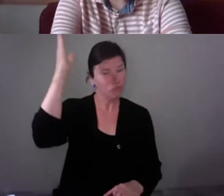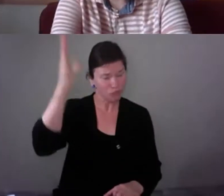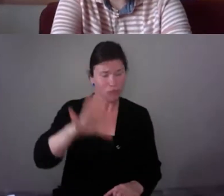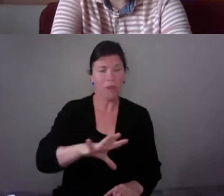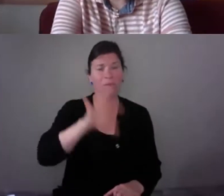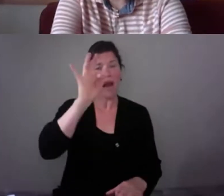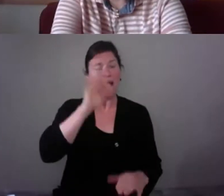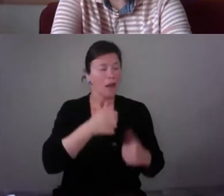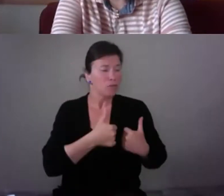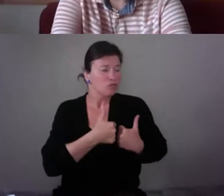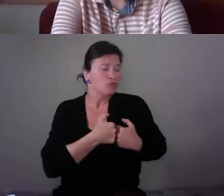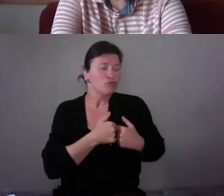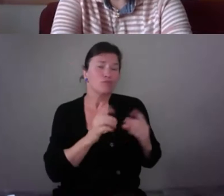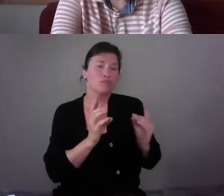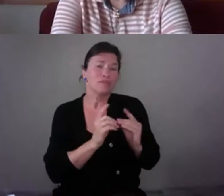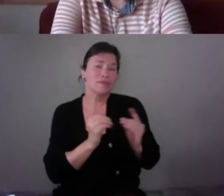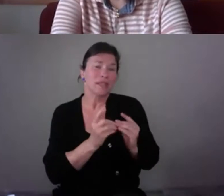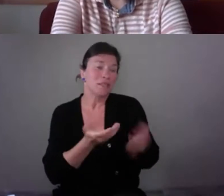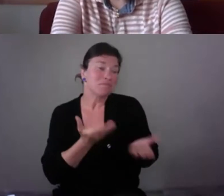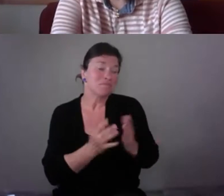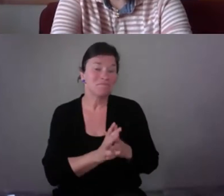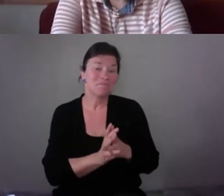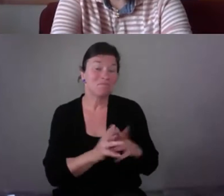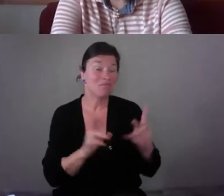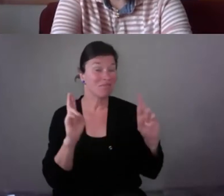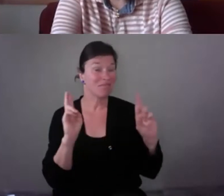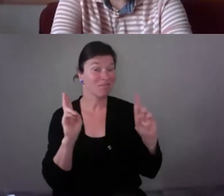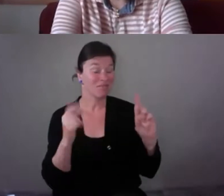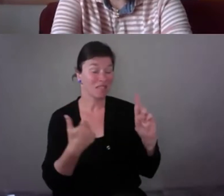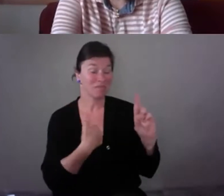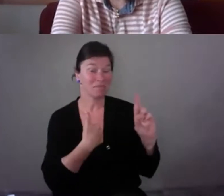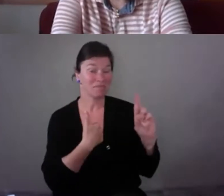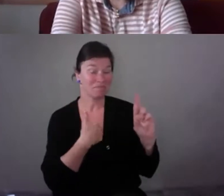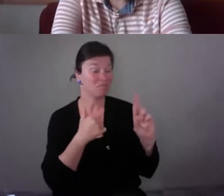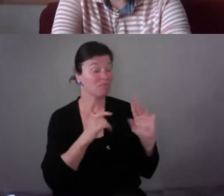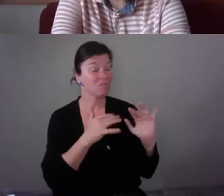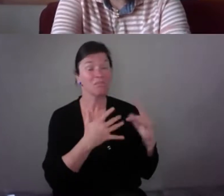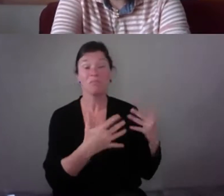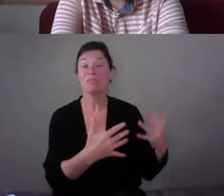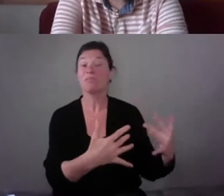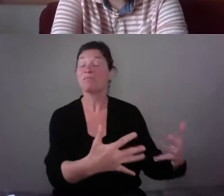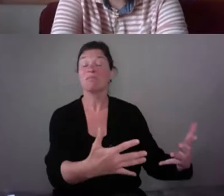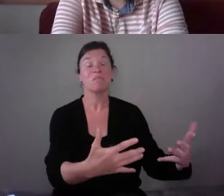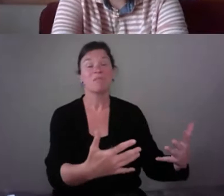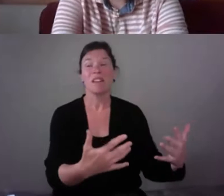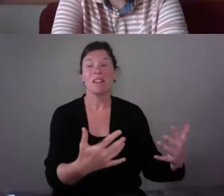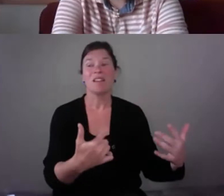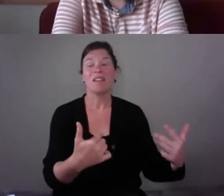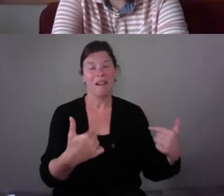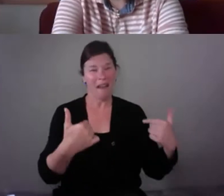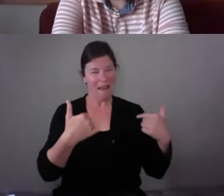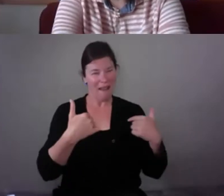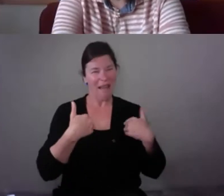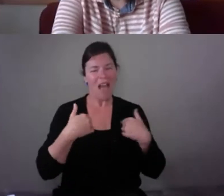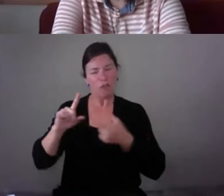someone to date, and I'm hoping that it will come. I do have a lot of friends